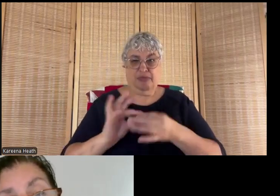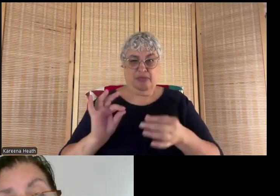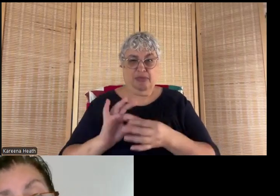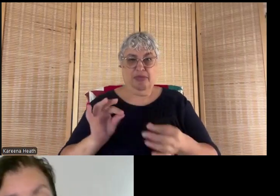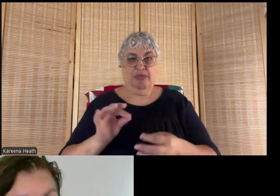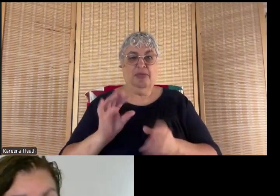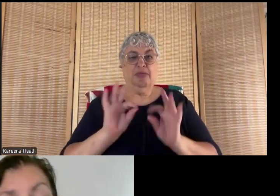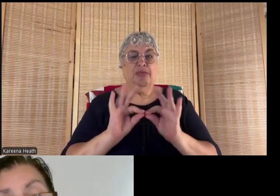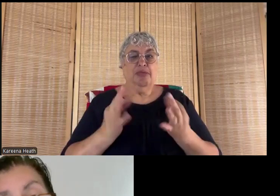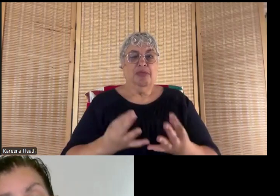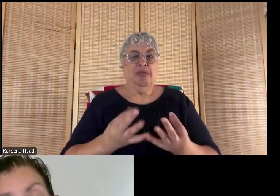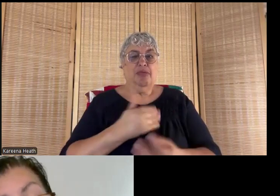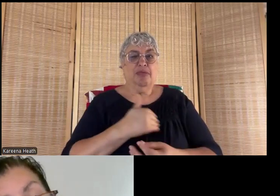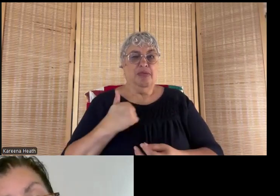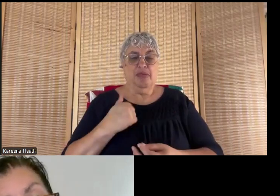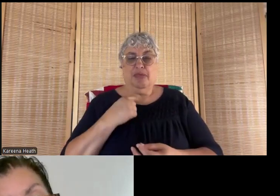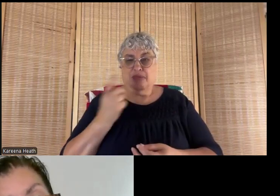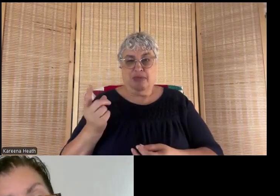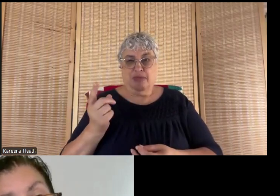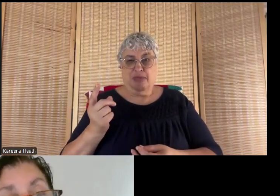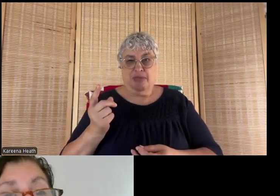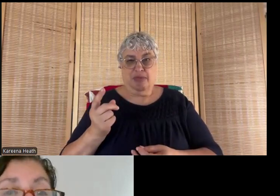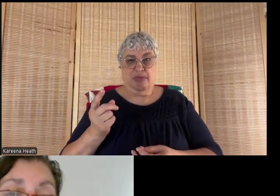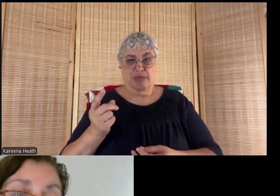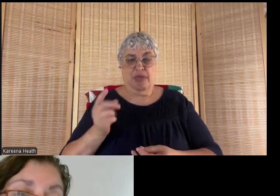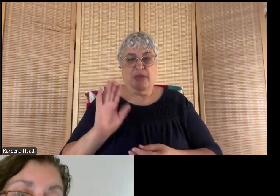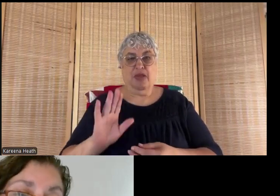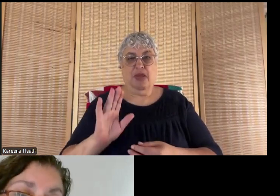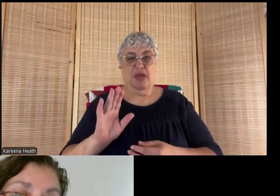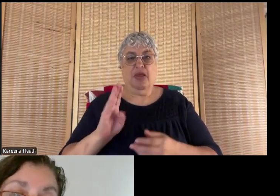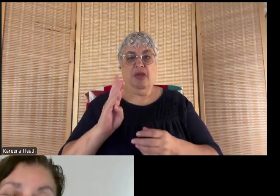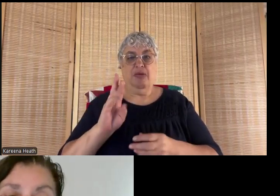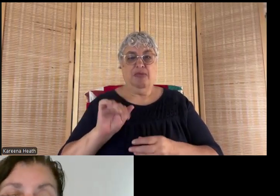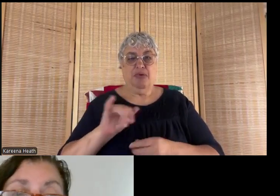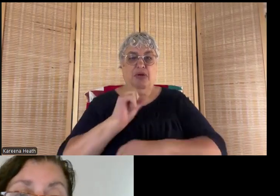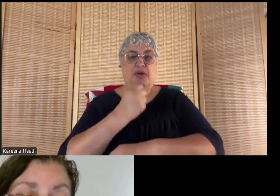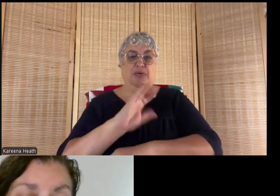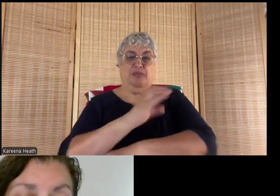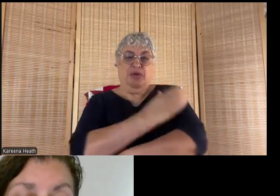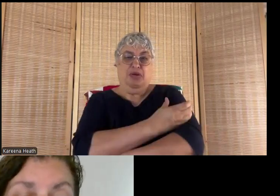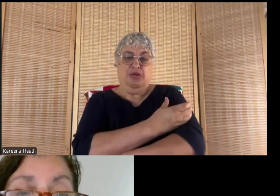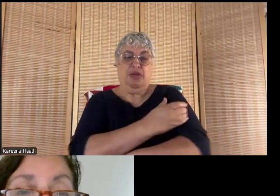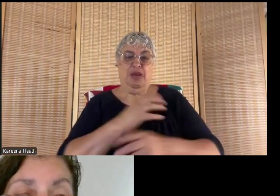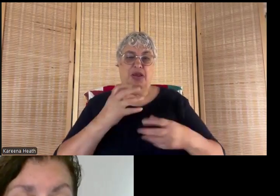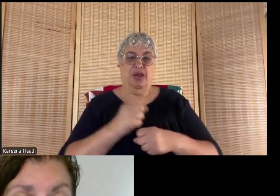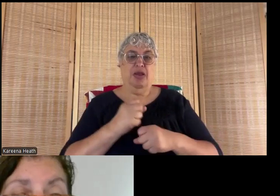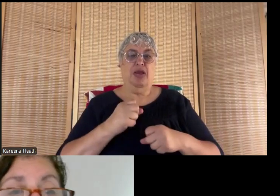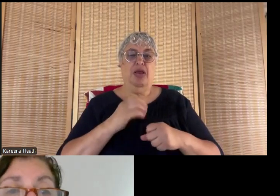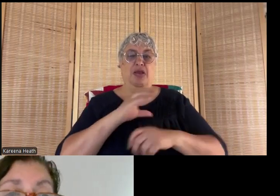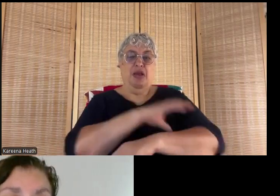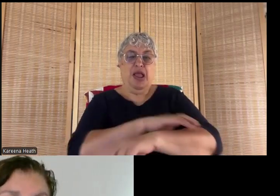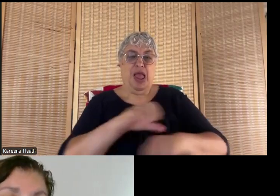their family member said, I'll never forget this quote, "Your bruises are healed, your casts are